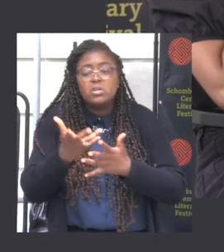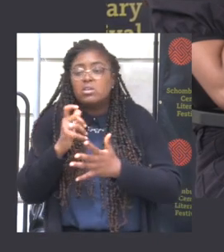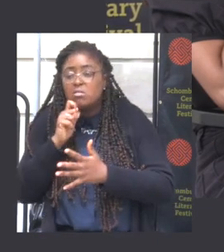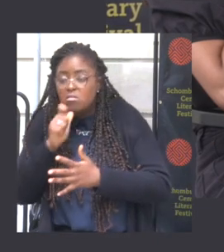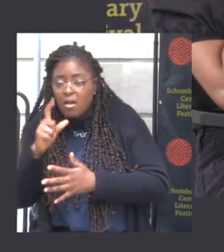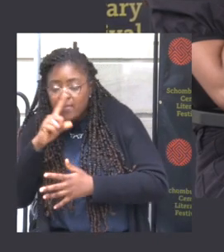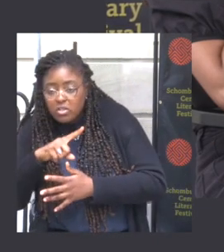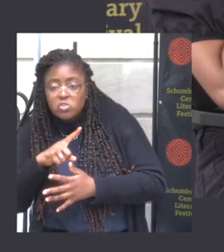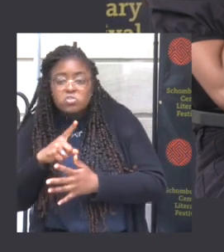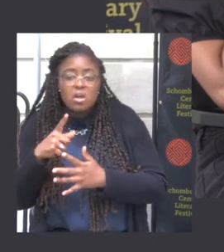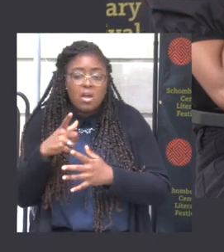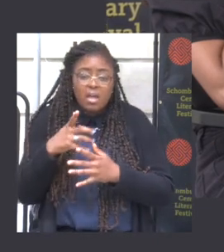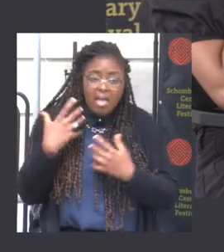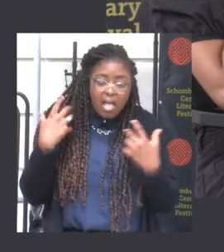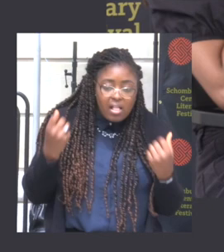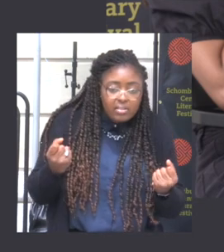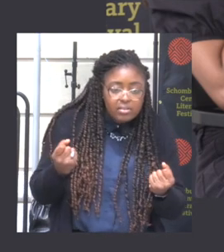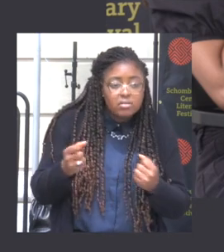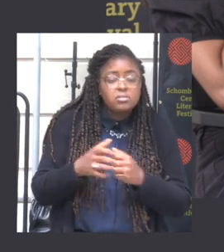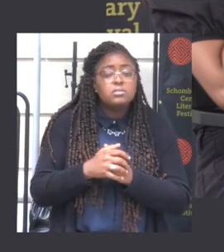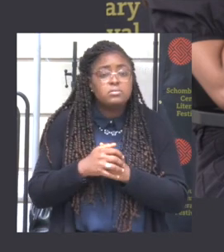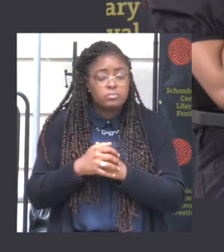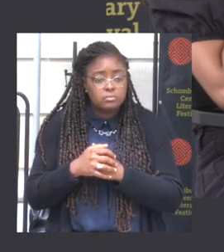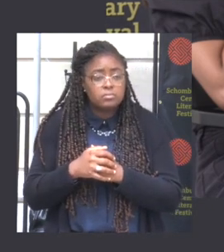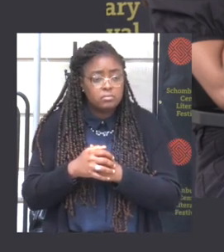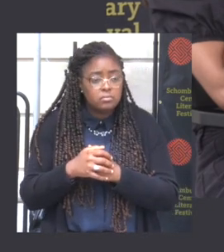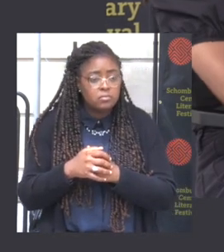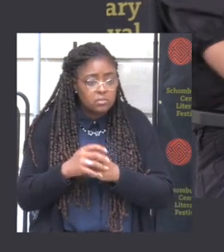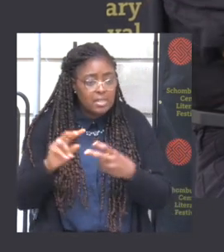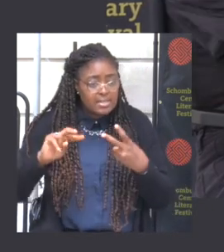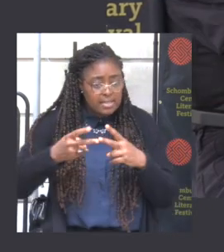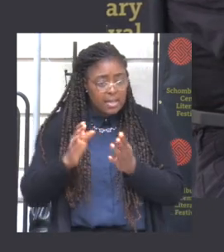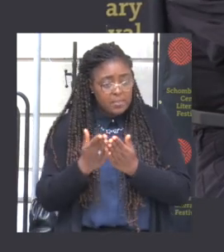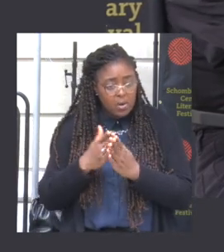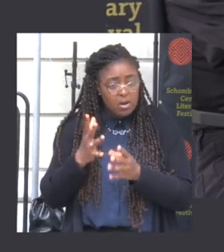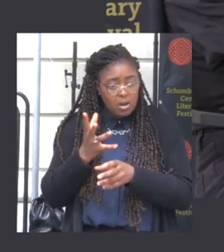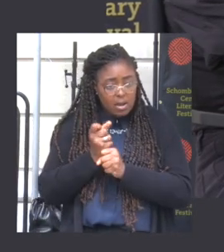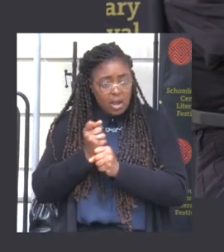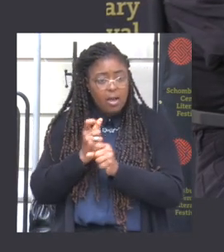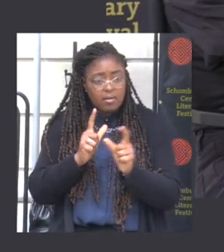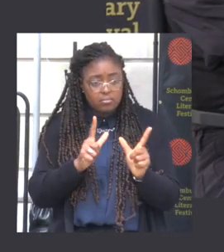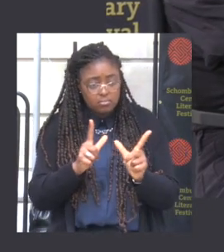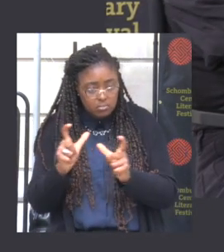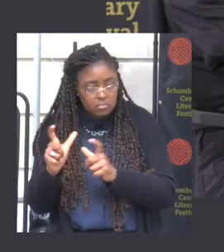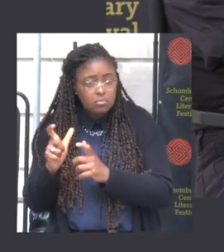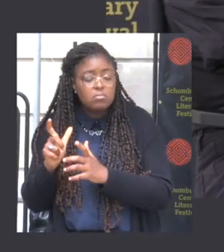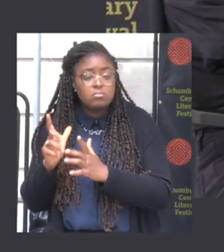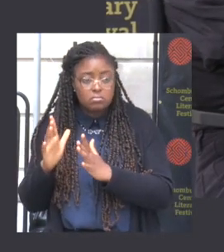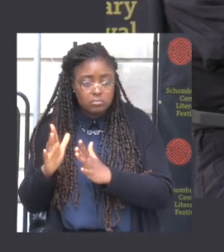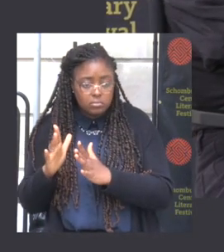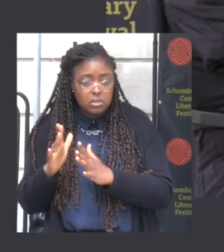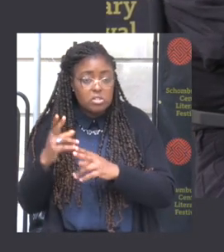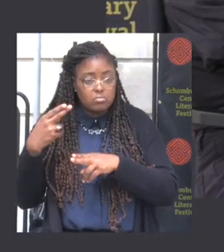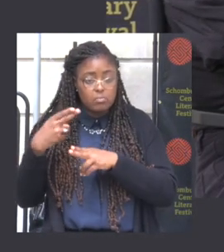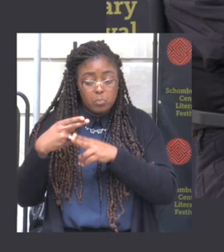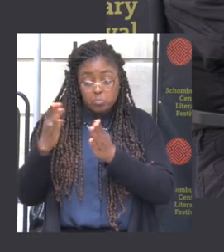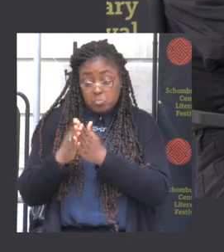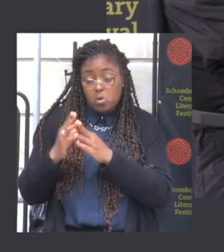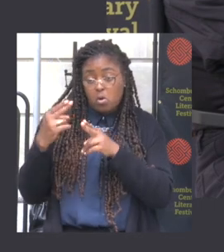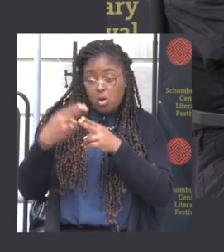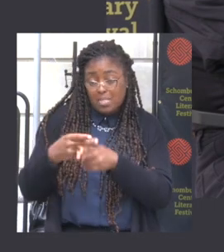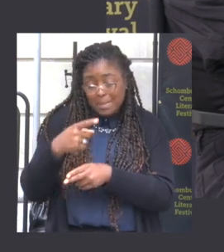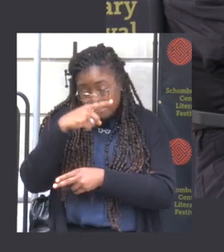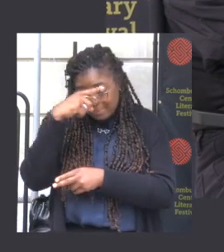Brooklyn-based photographer, Adrian Baril. He has this book coming out in 2024 called The Black Yearbook. Last fall, he traveled